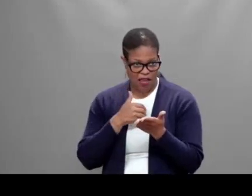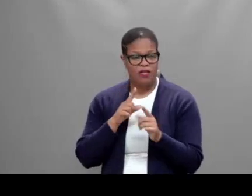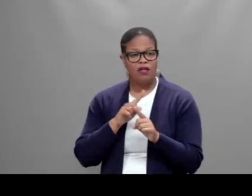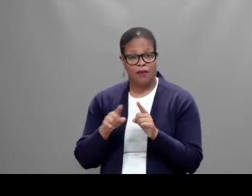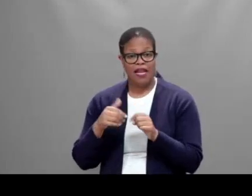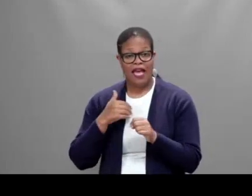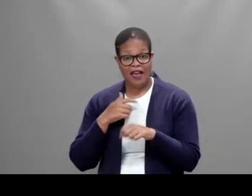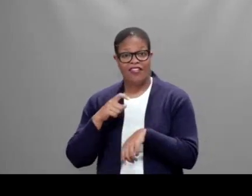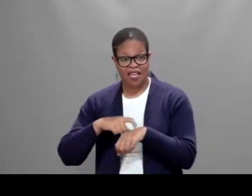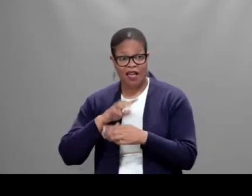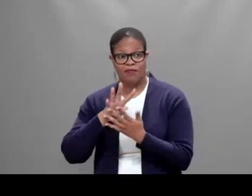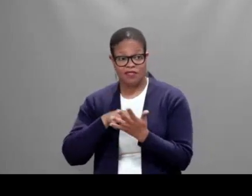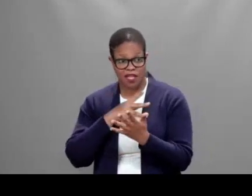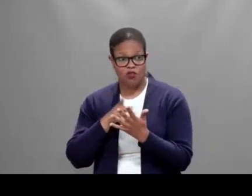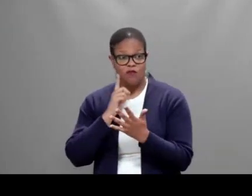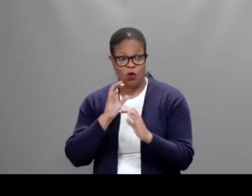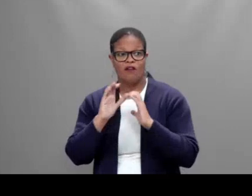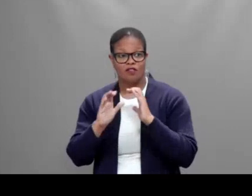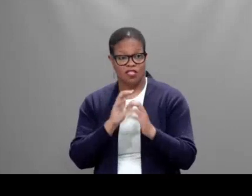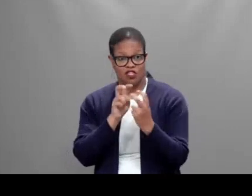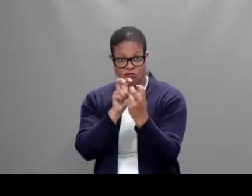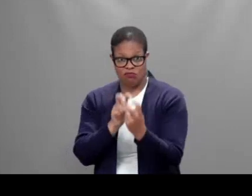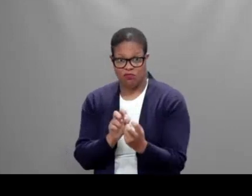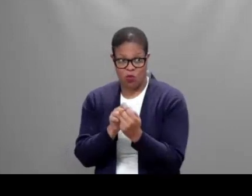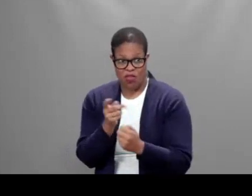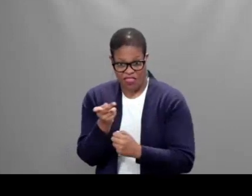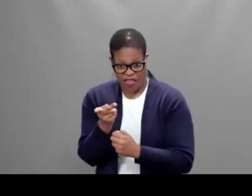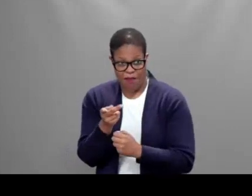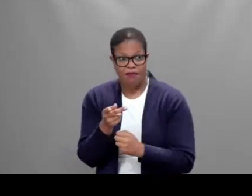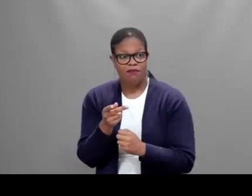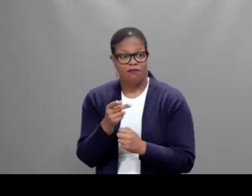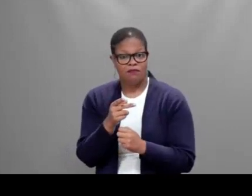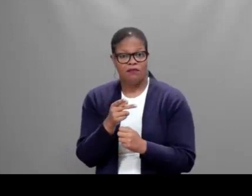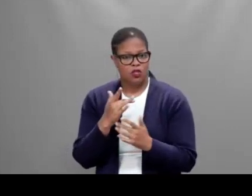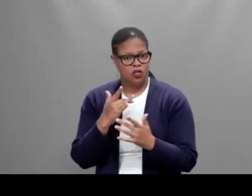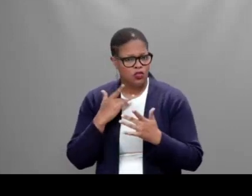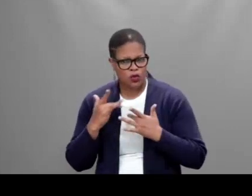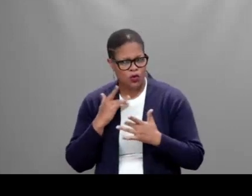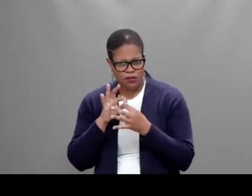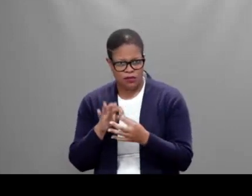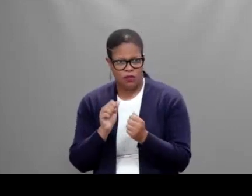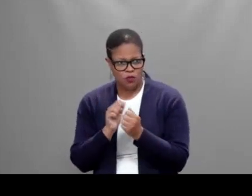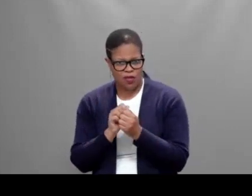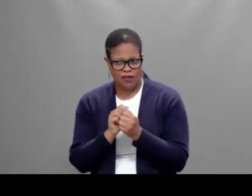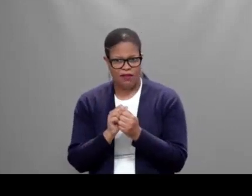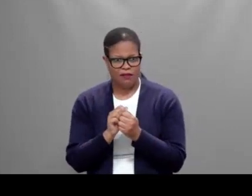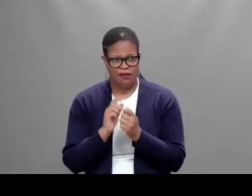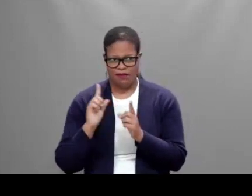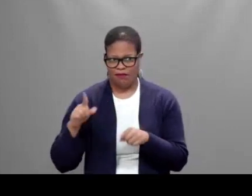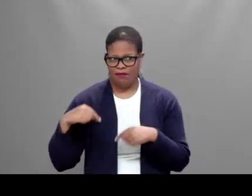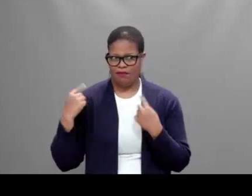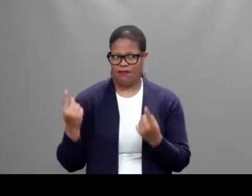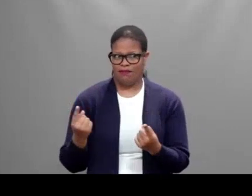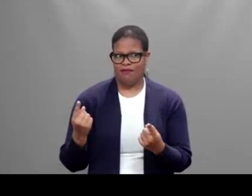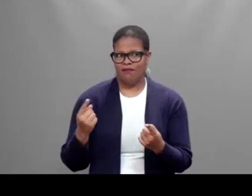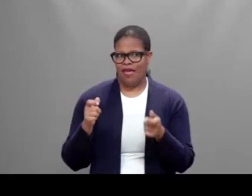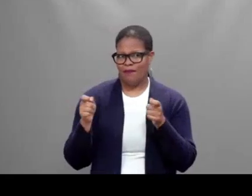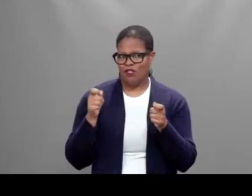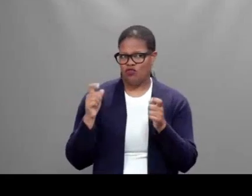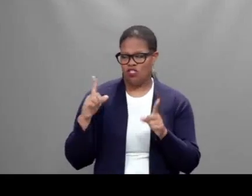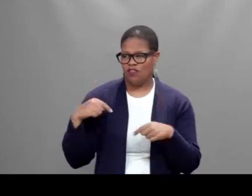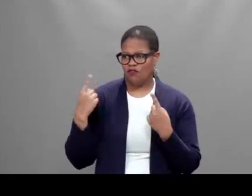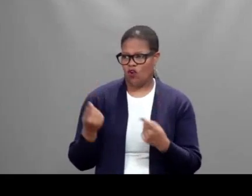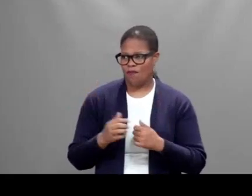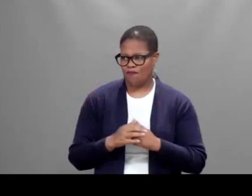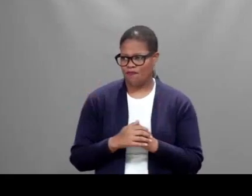have time scheduled to have some conversation with them about concerns that we've had with regard to administration thus far.